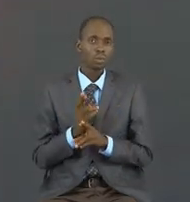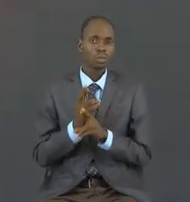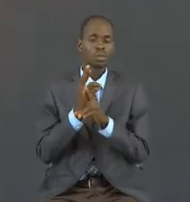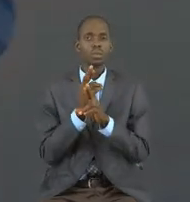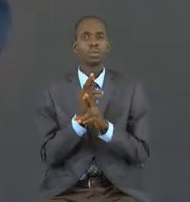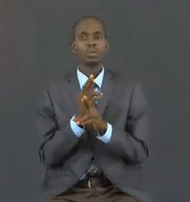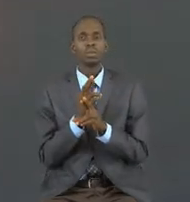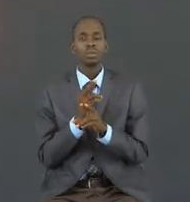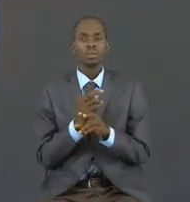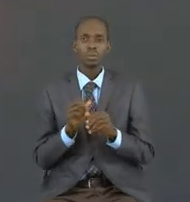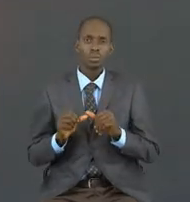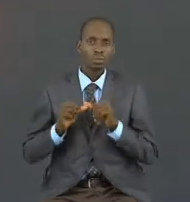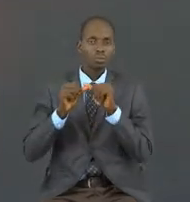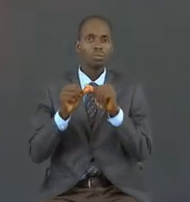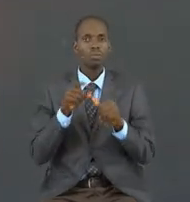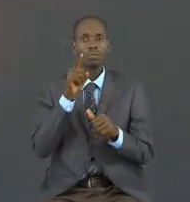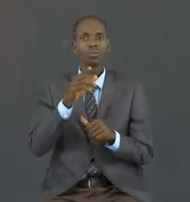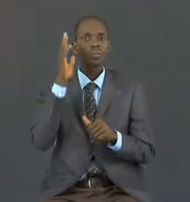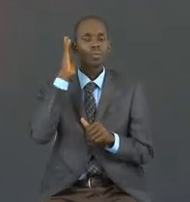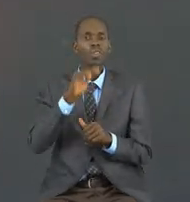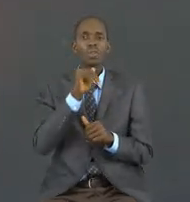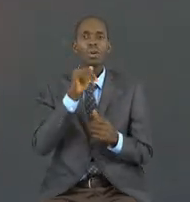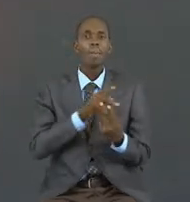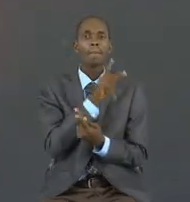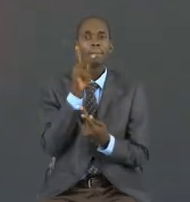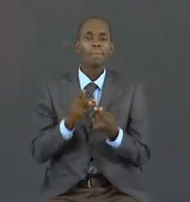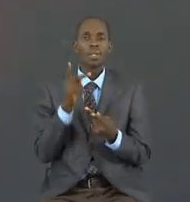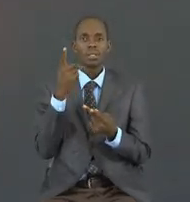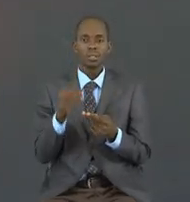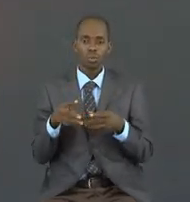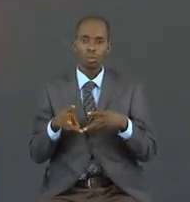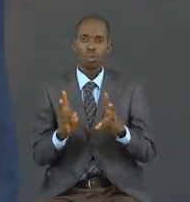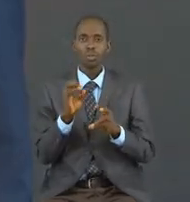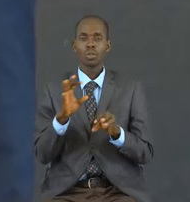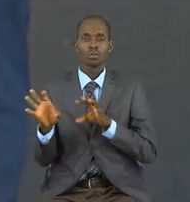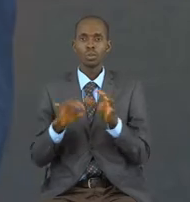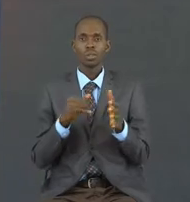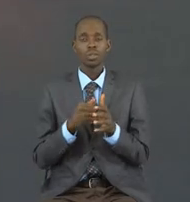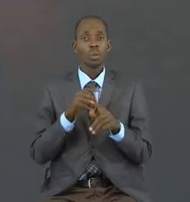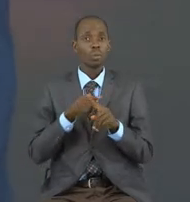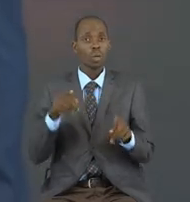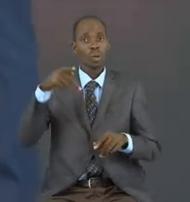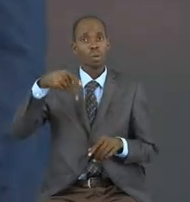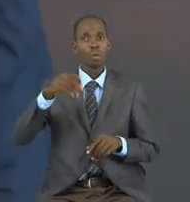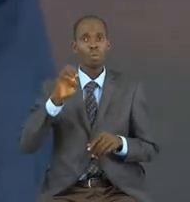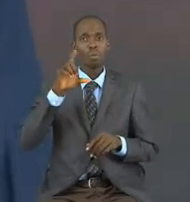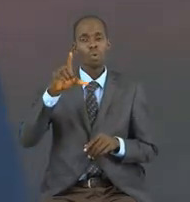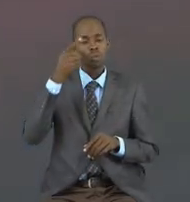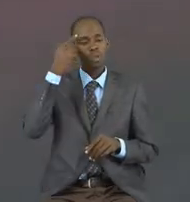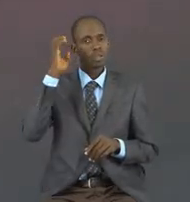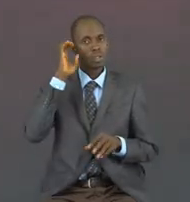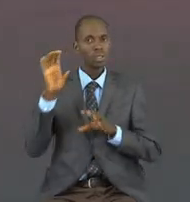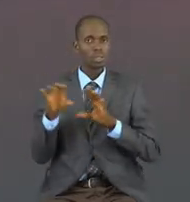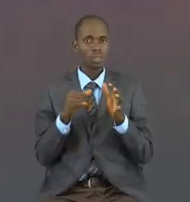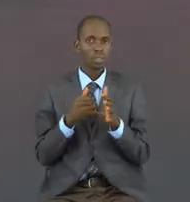persistently, you will not perfect the method of doing it. But Paul the Apostle, because he did it,